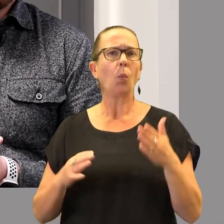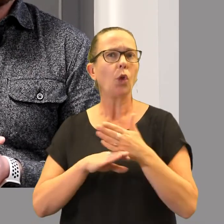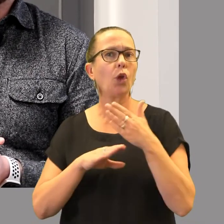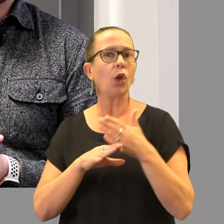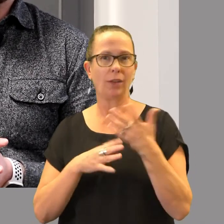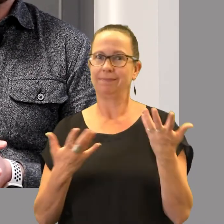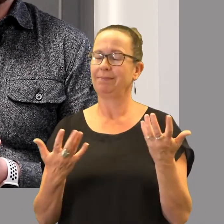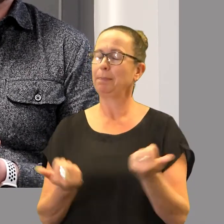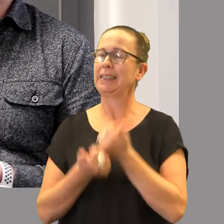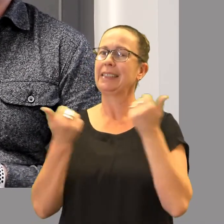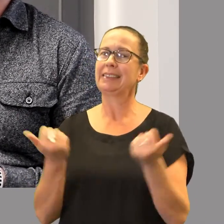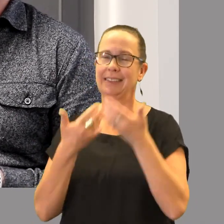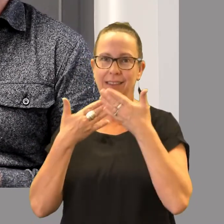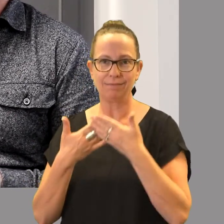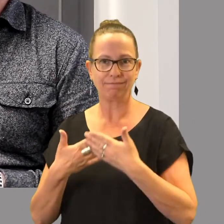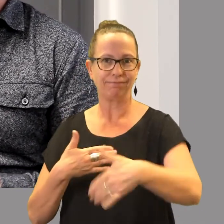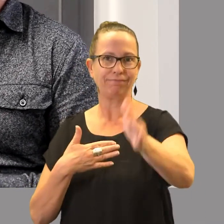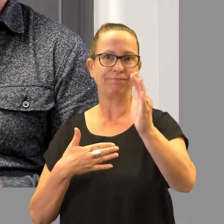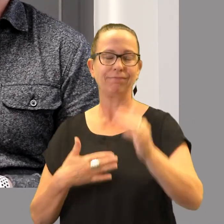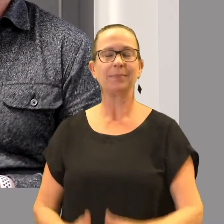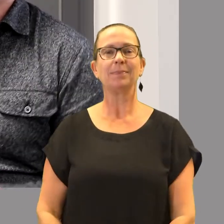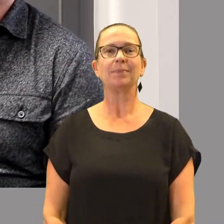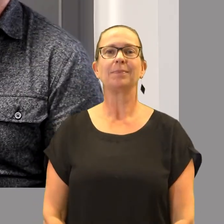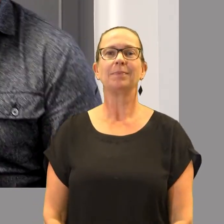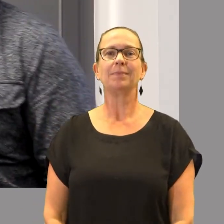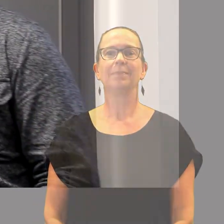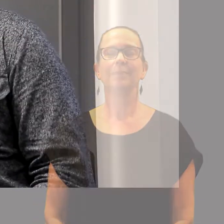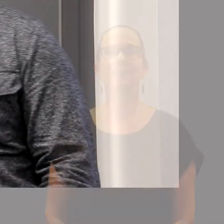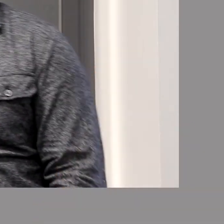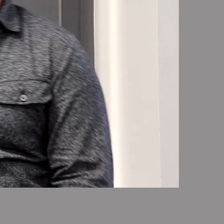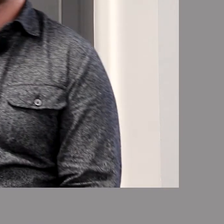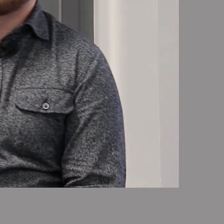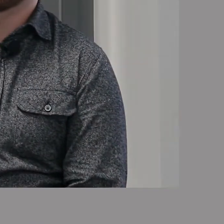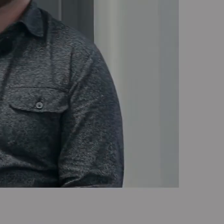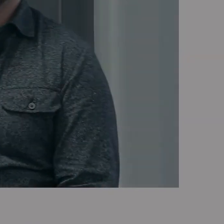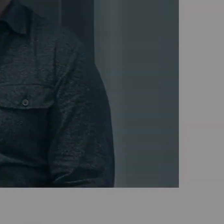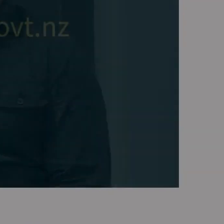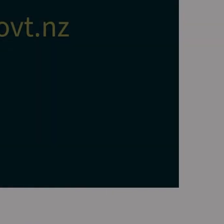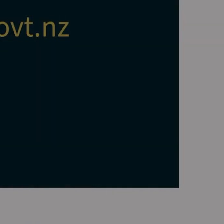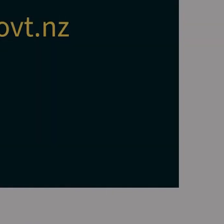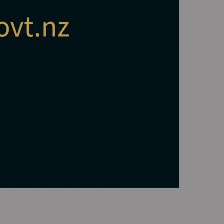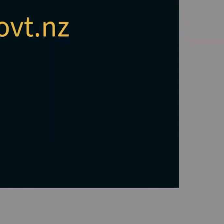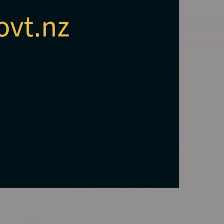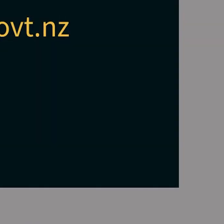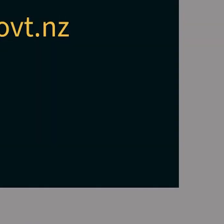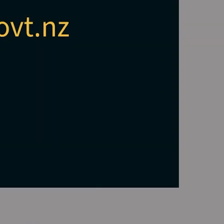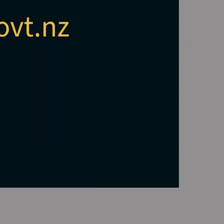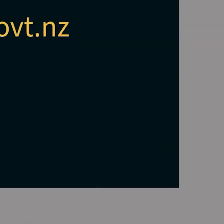don't think there's going to be a lack of work anytime soon.